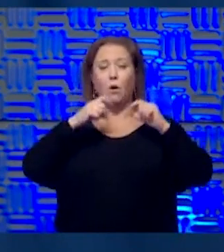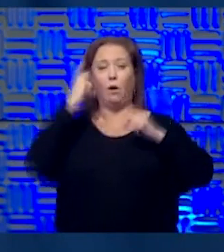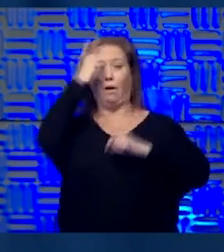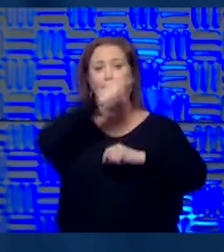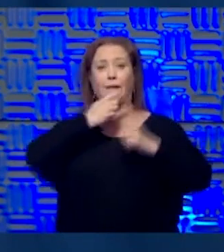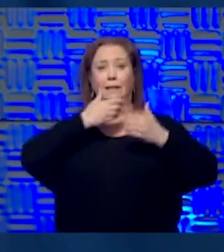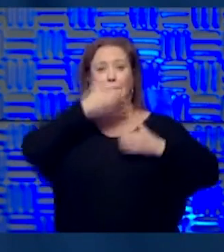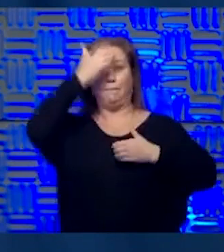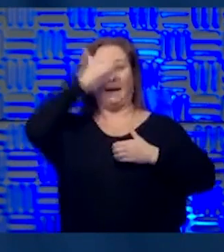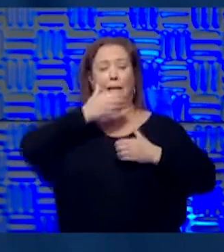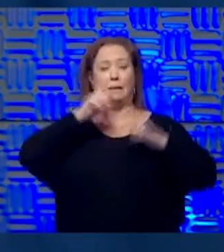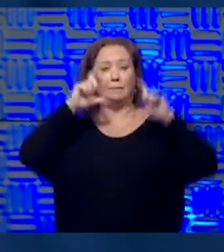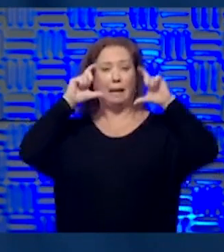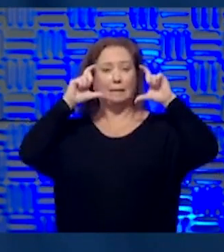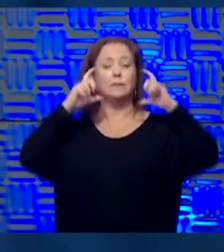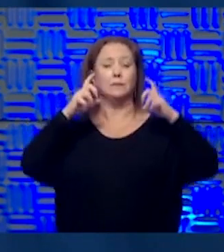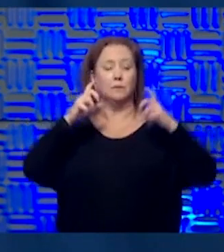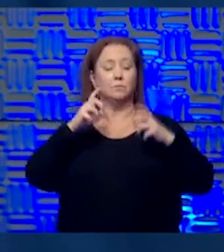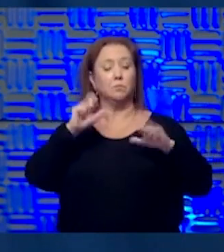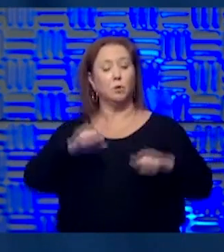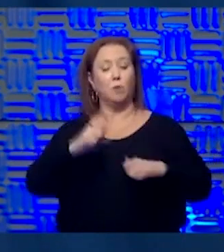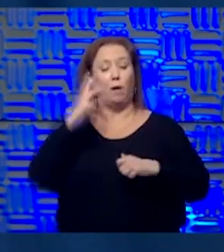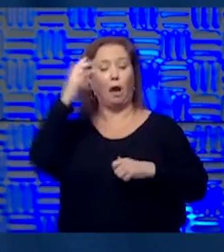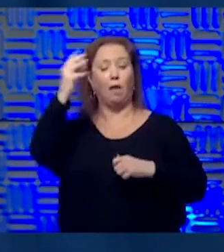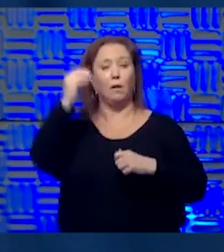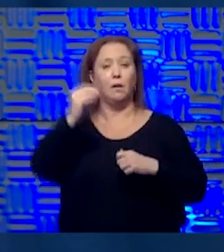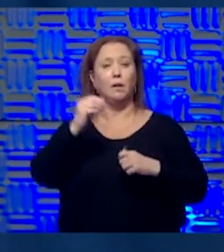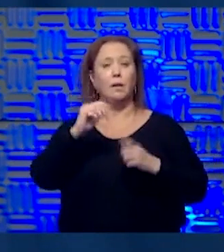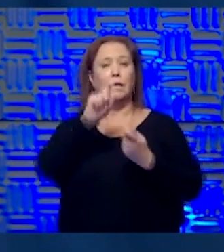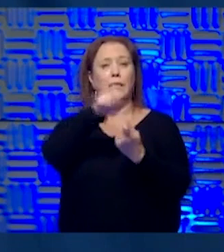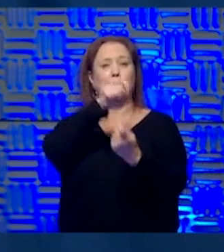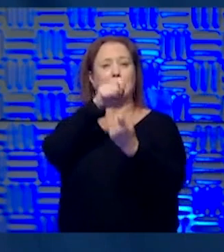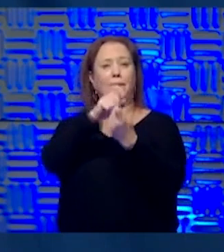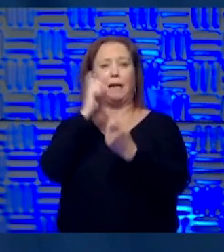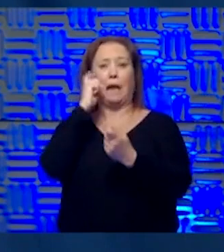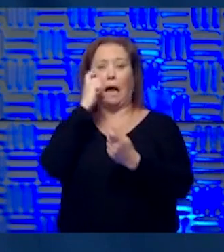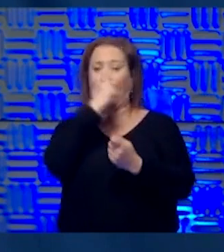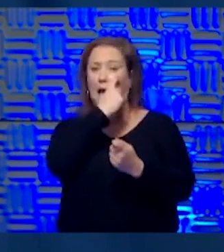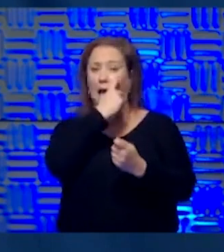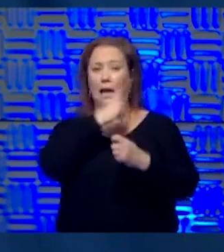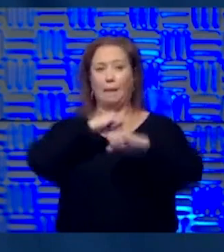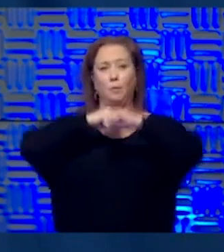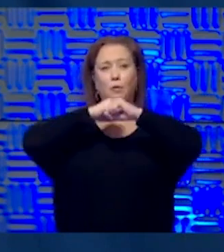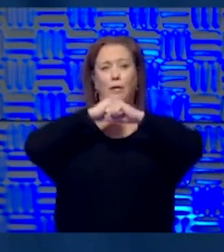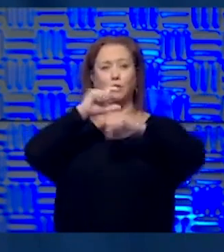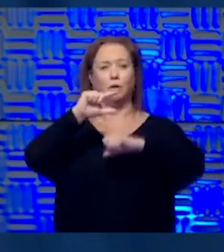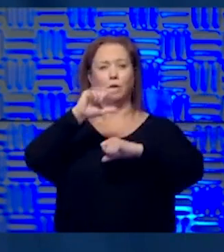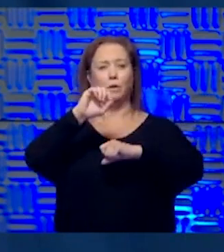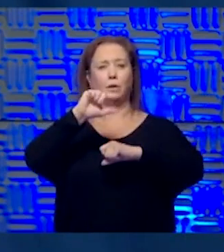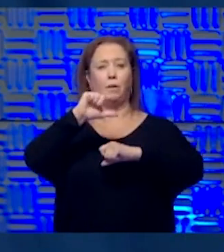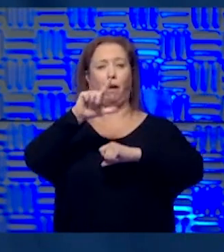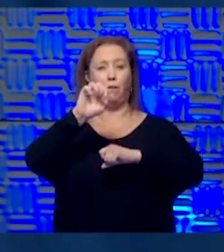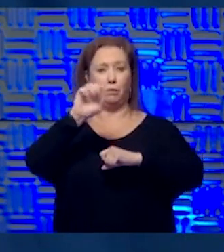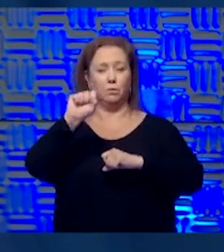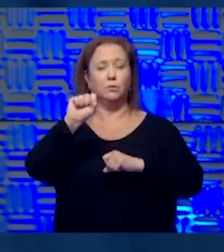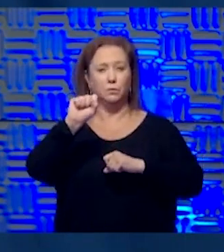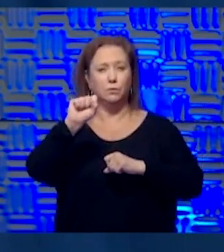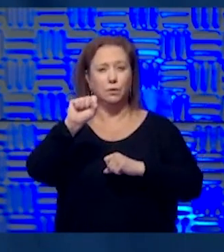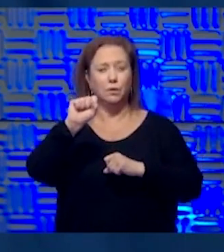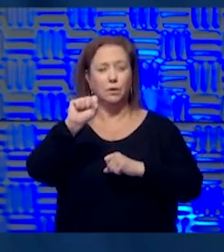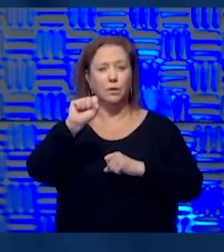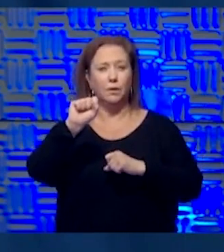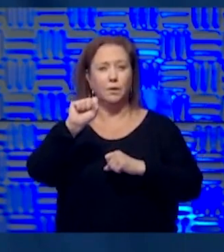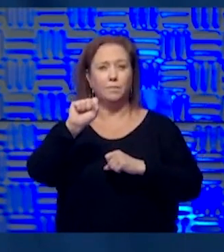those in public, specific eye protection goggles. So that is something to consider. And again, it would be